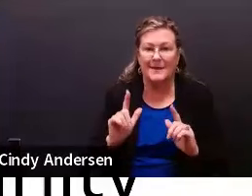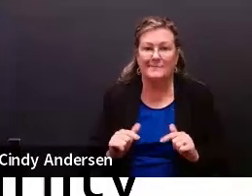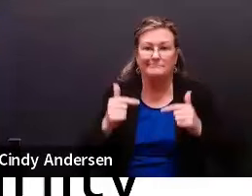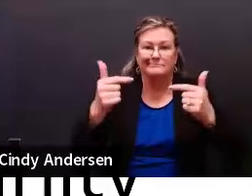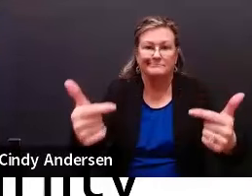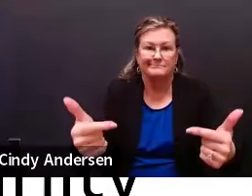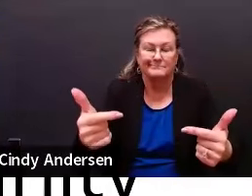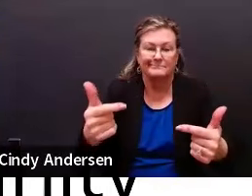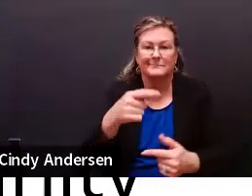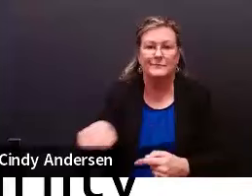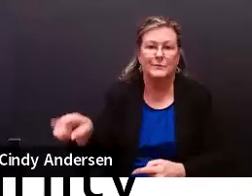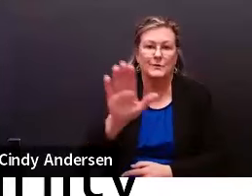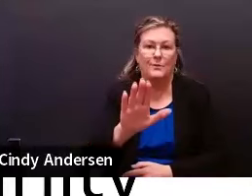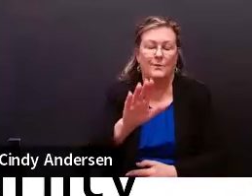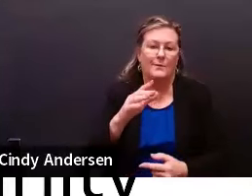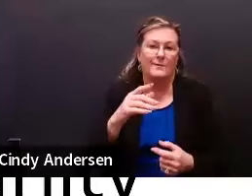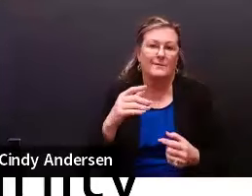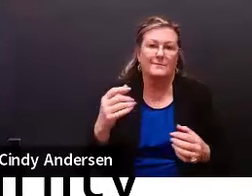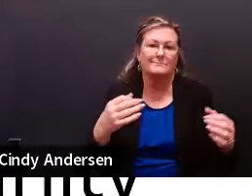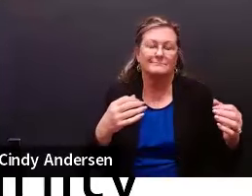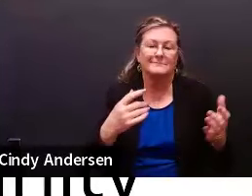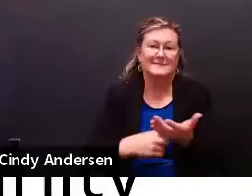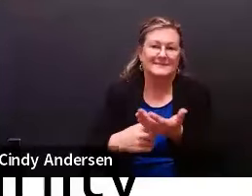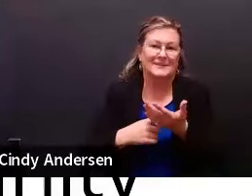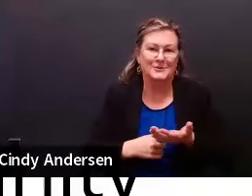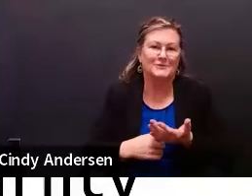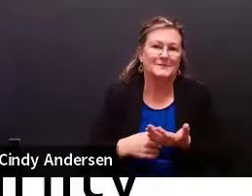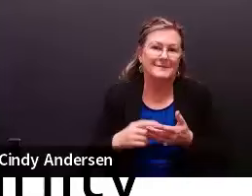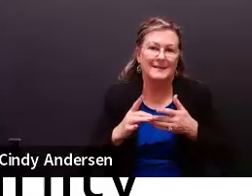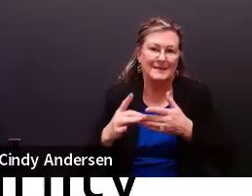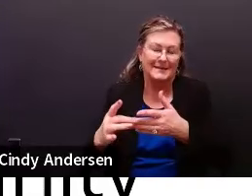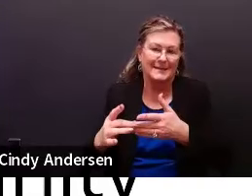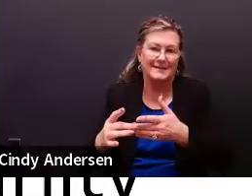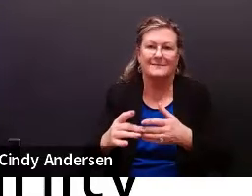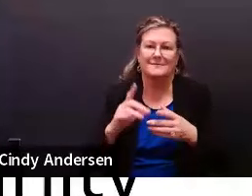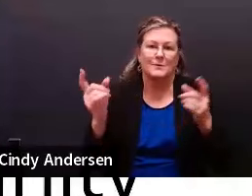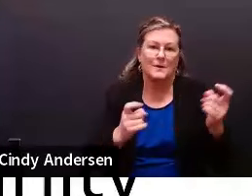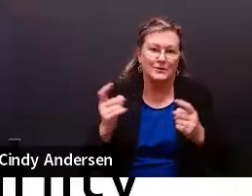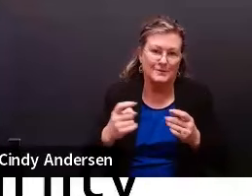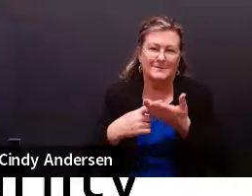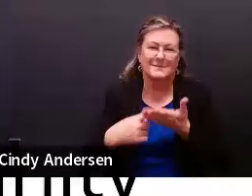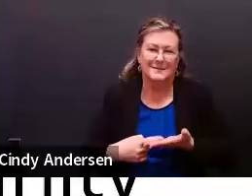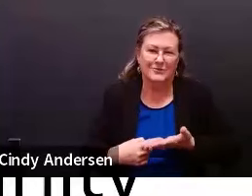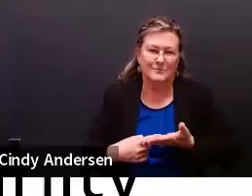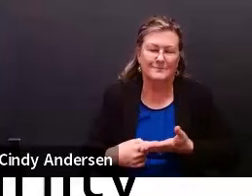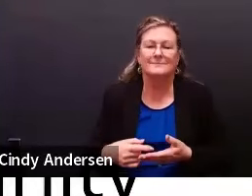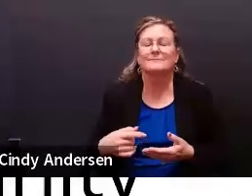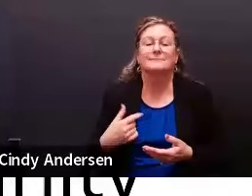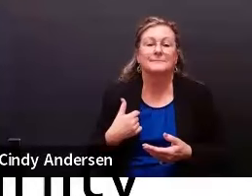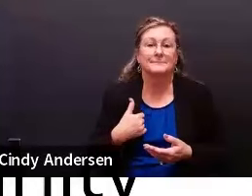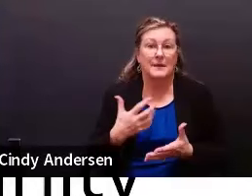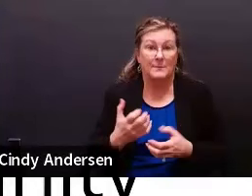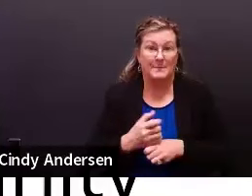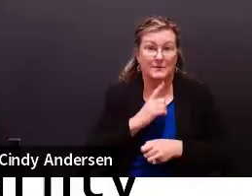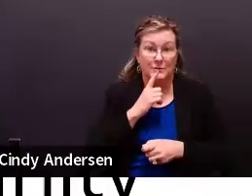you guys to really lead the discussion and drive the questions. And so I want to make sure